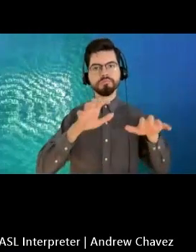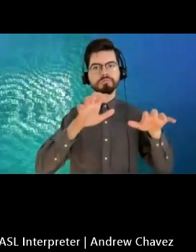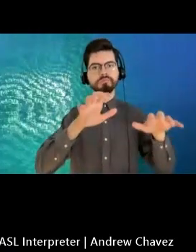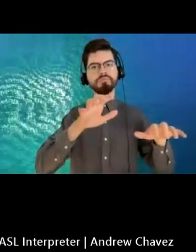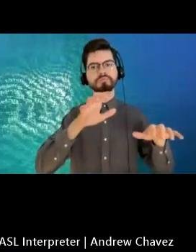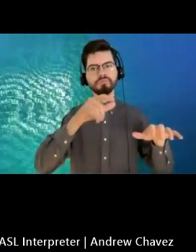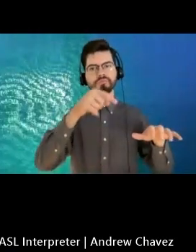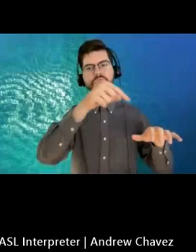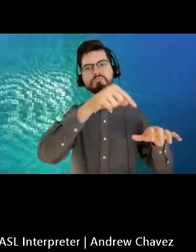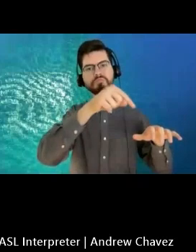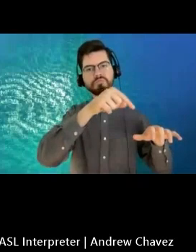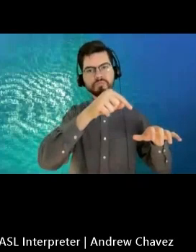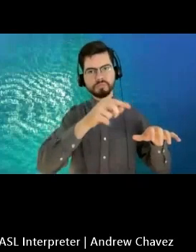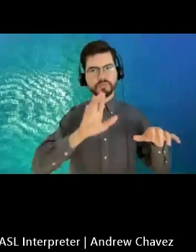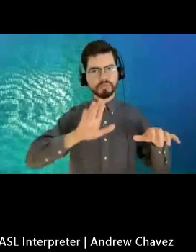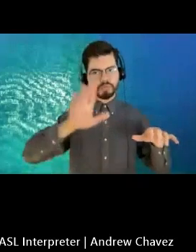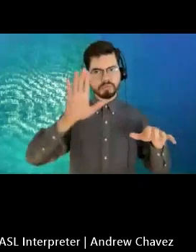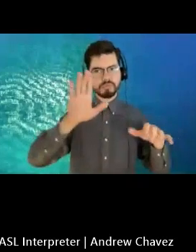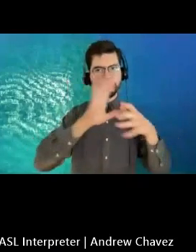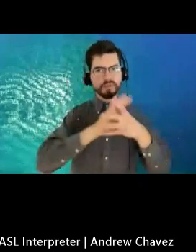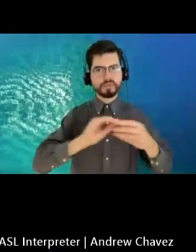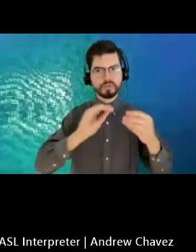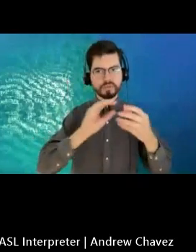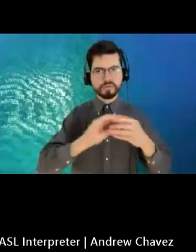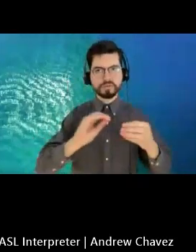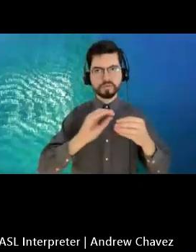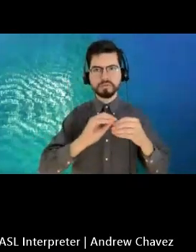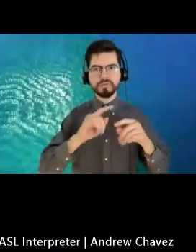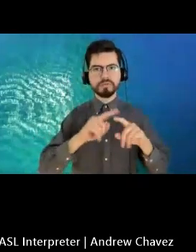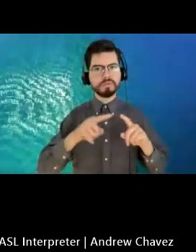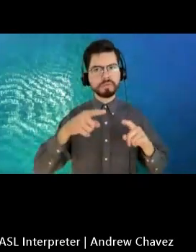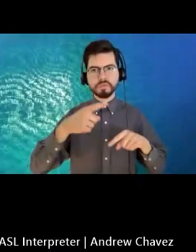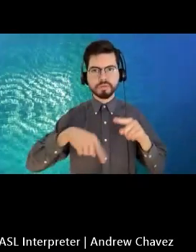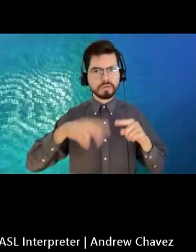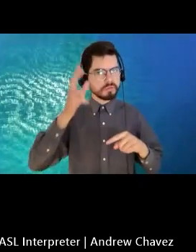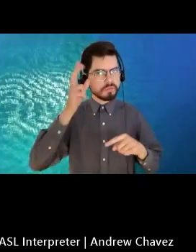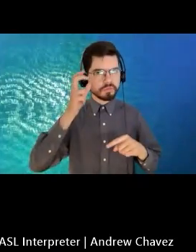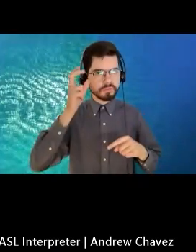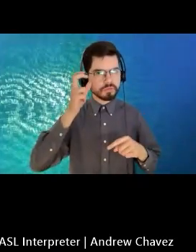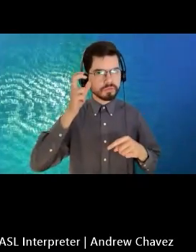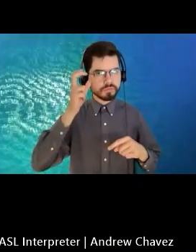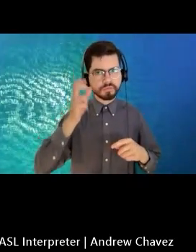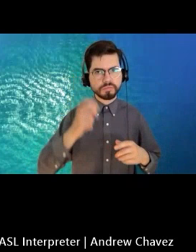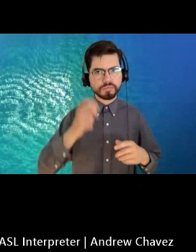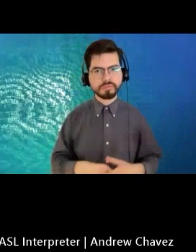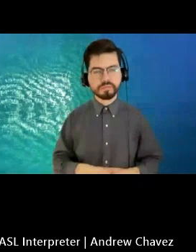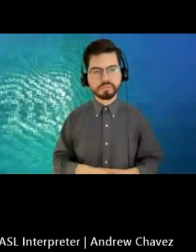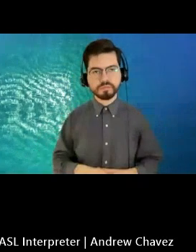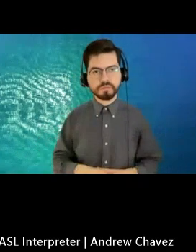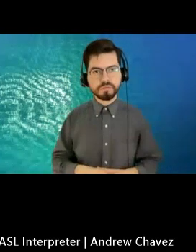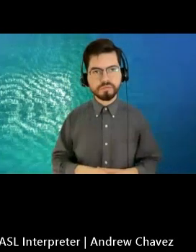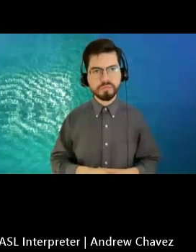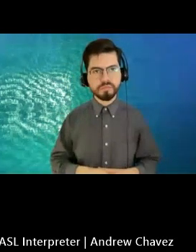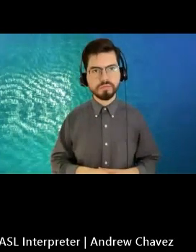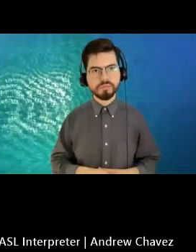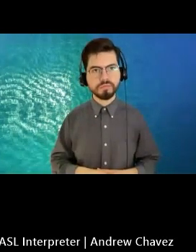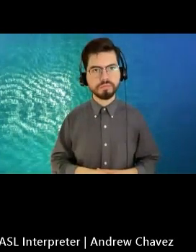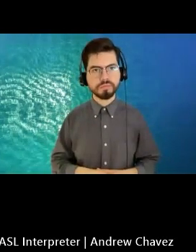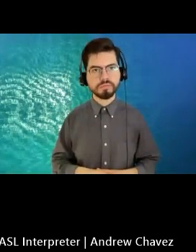guests, so like children, you know, like how it, like what each of those groups like difference and what they more.